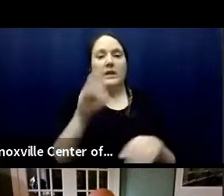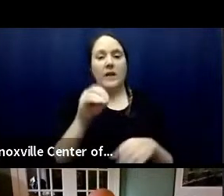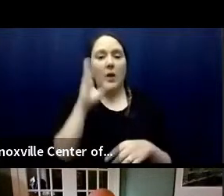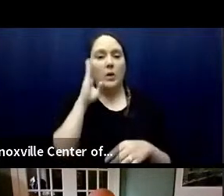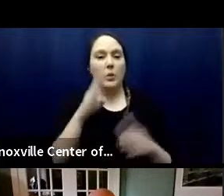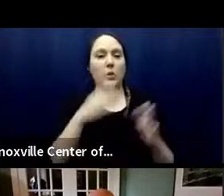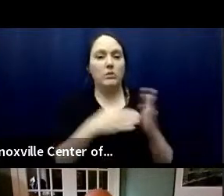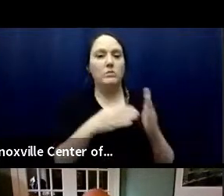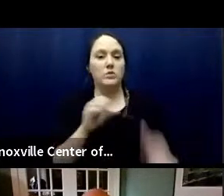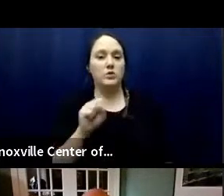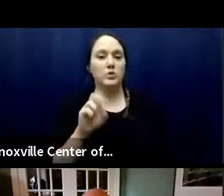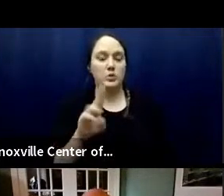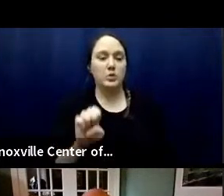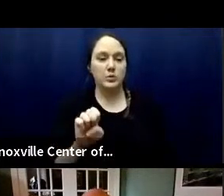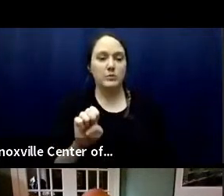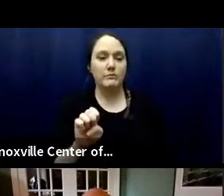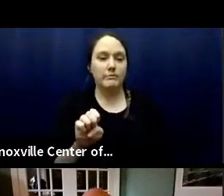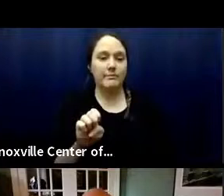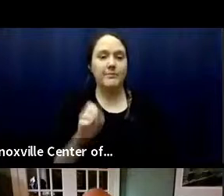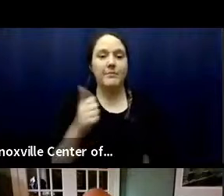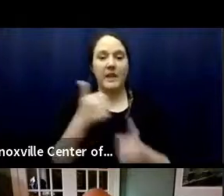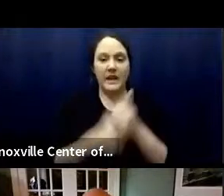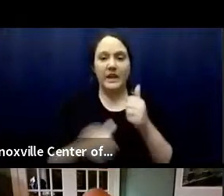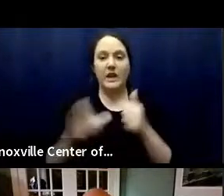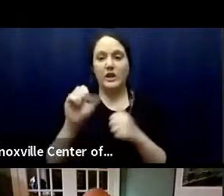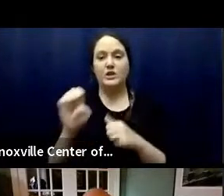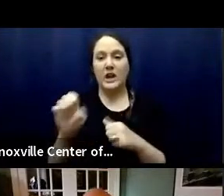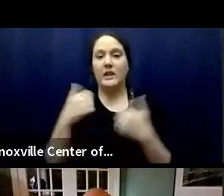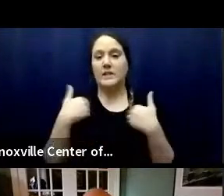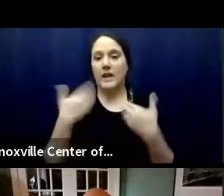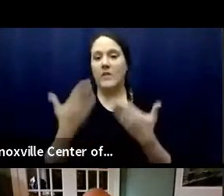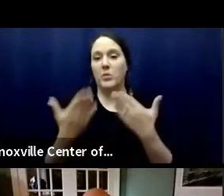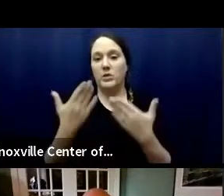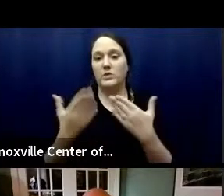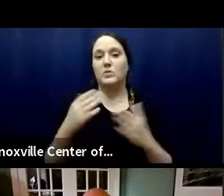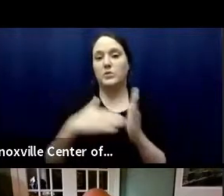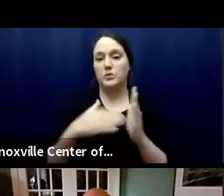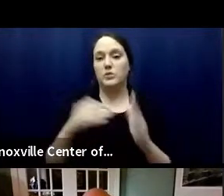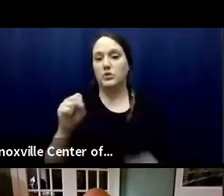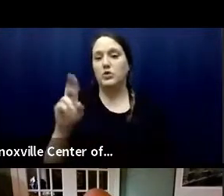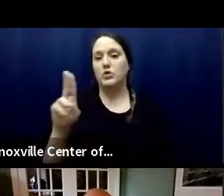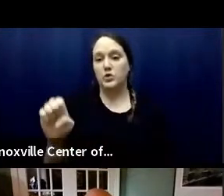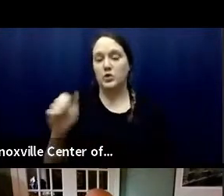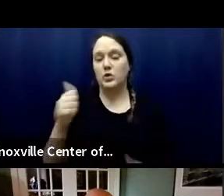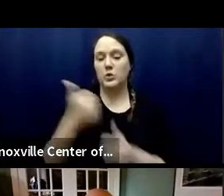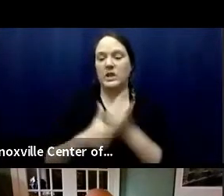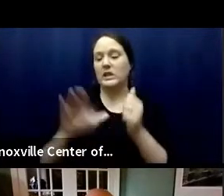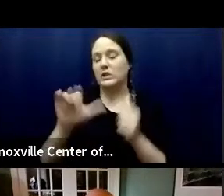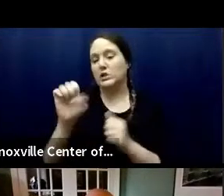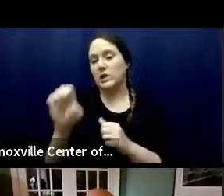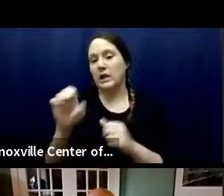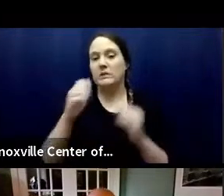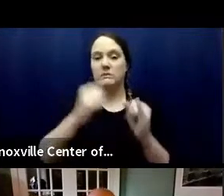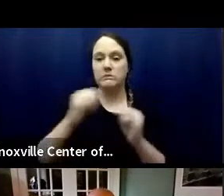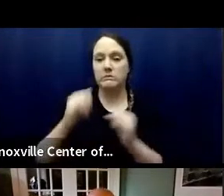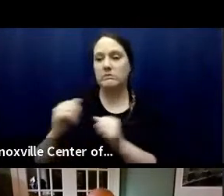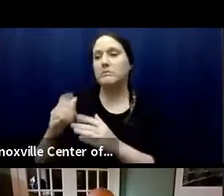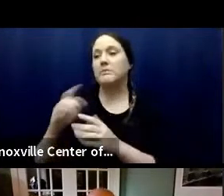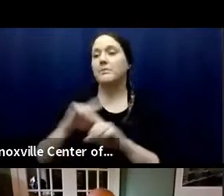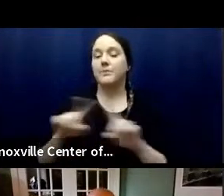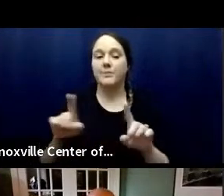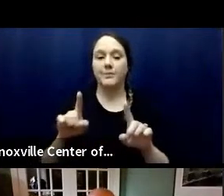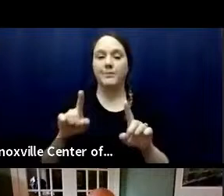these cases has to be potentially, but each one of these cases it's a case by case in